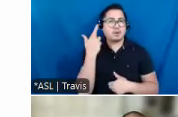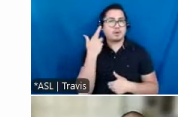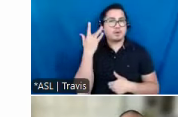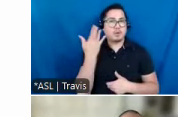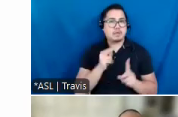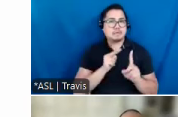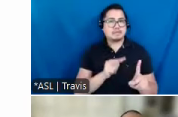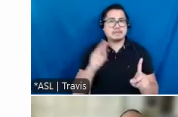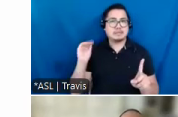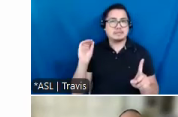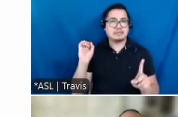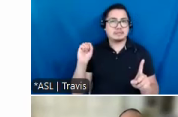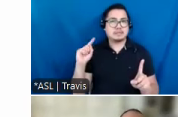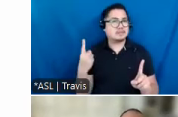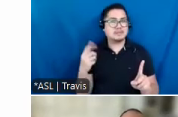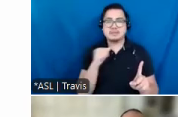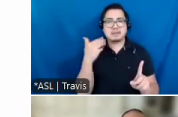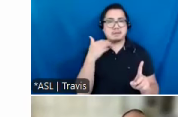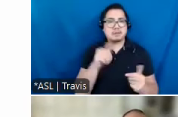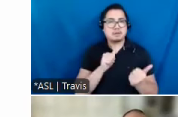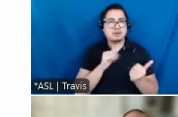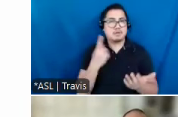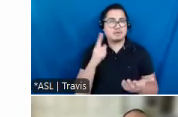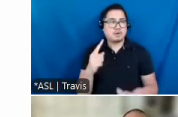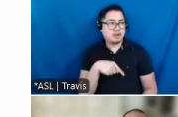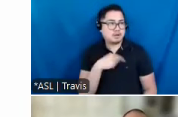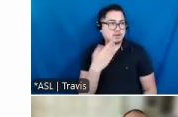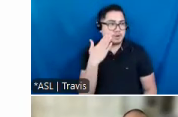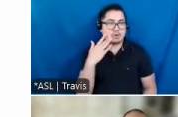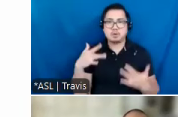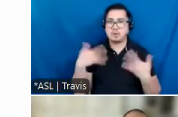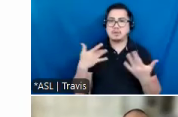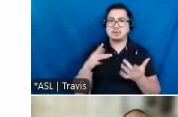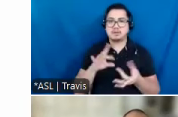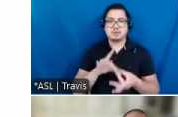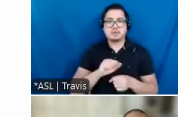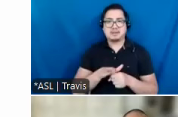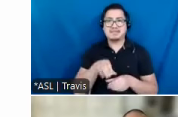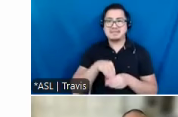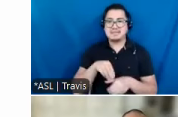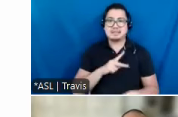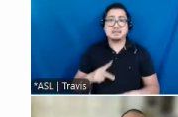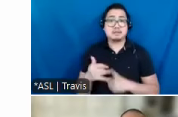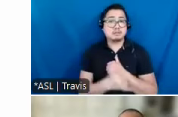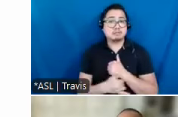cases alone is not the best way for us to know what is going on with COVID-19 in King County.